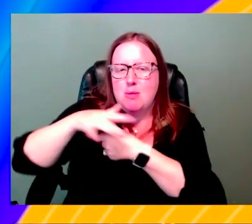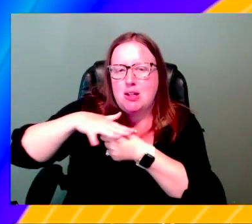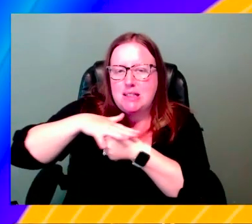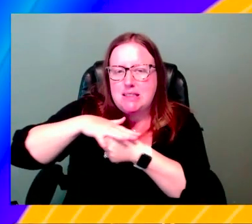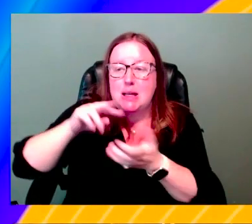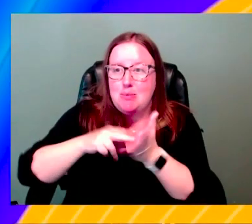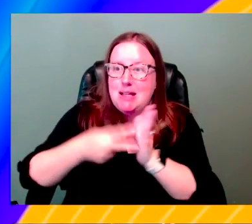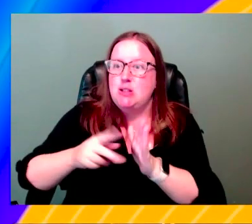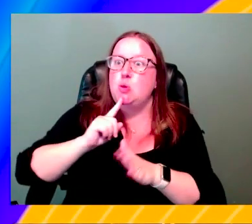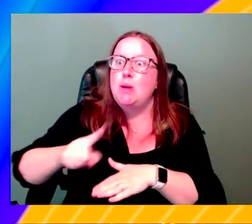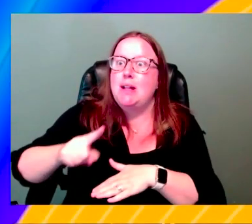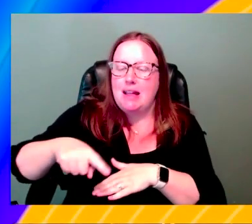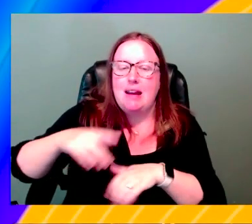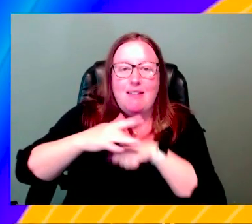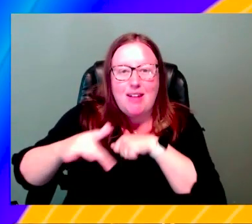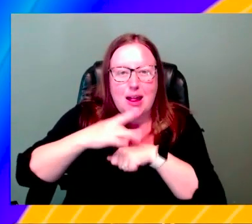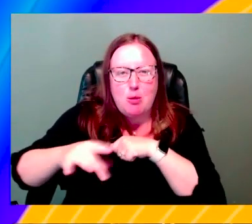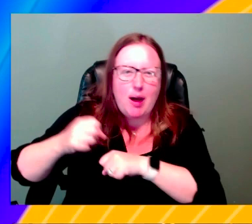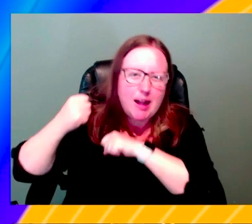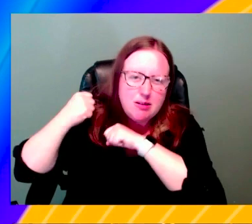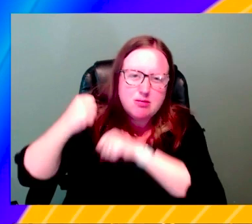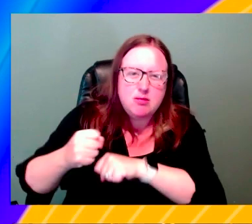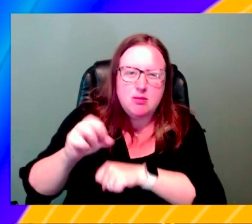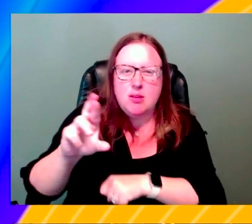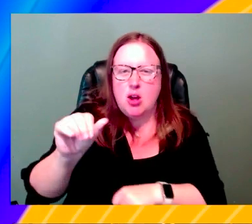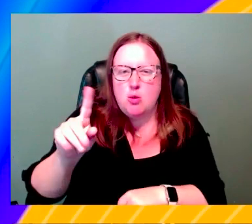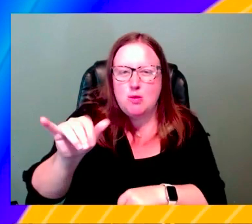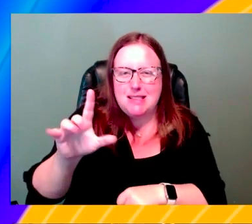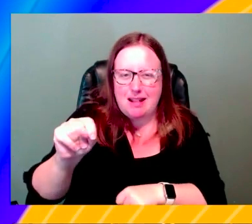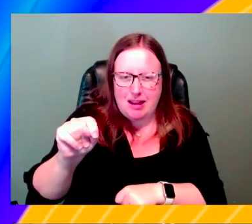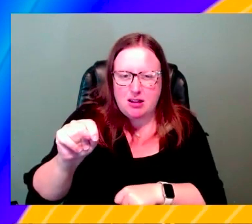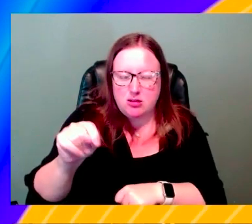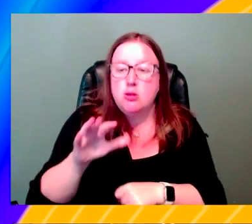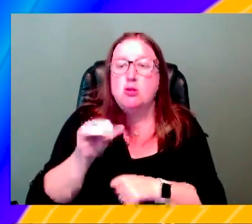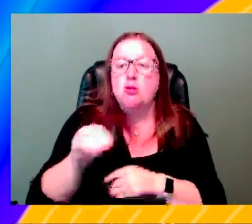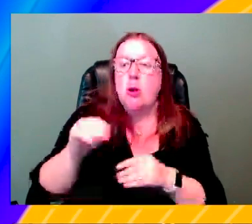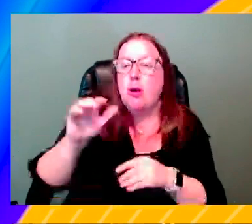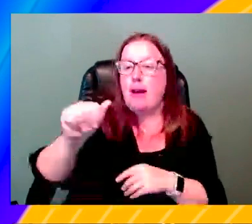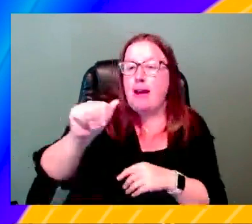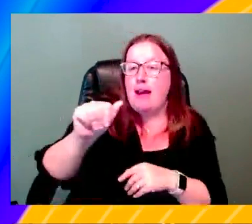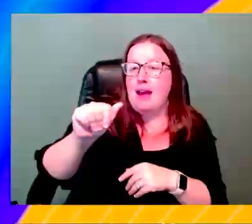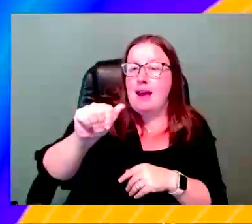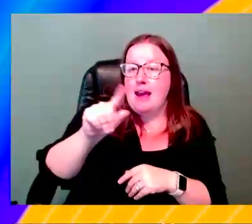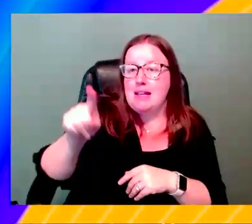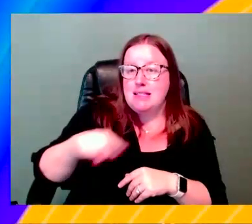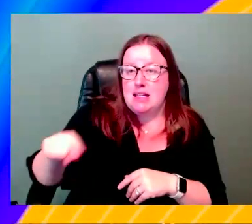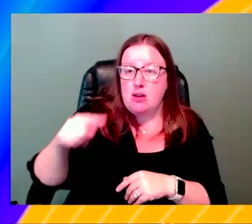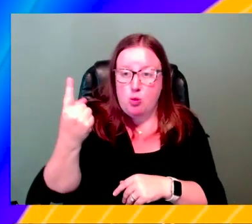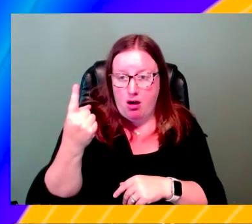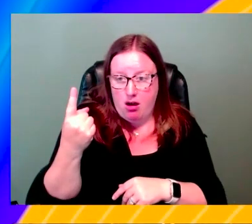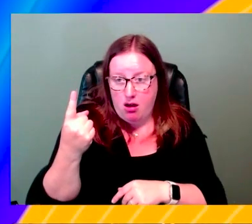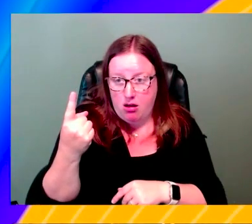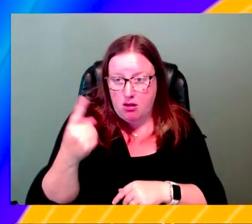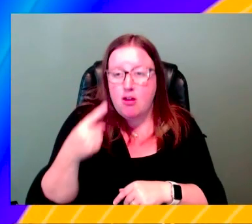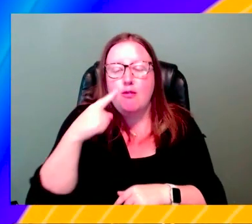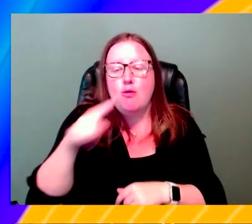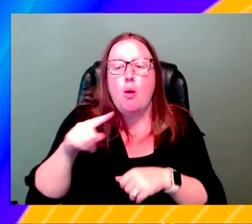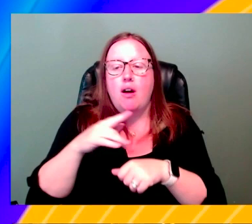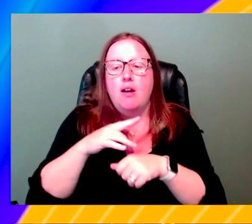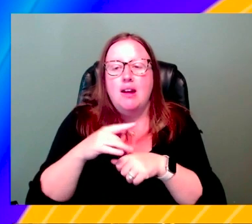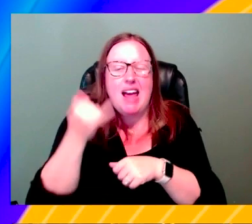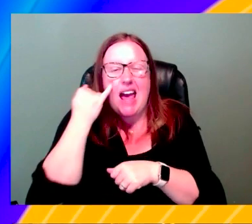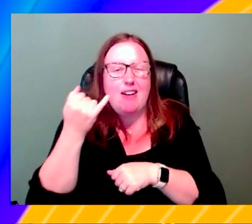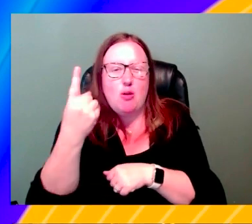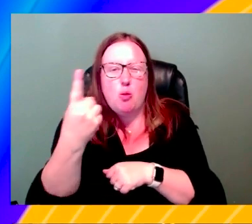and resilient, right? So I'm going to put it in my subnet in AZ1 here. Can we do that so in case one availability zone becomes unreachable for